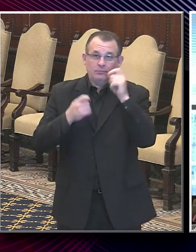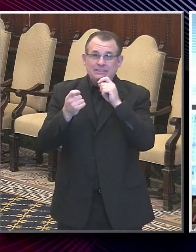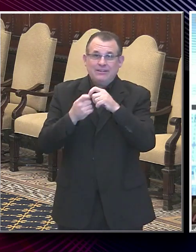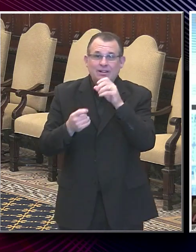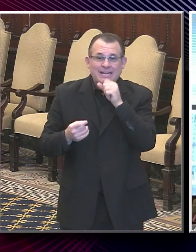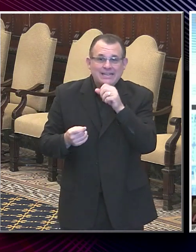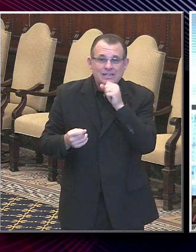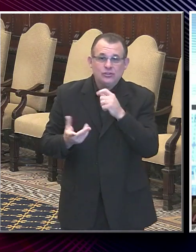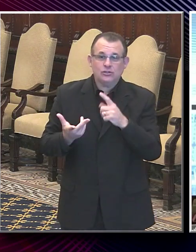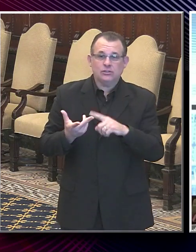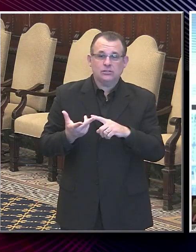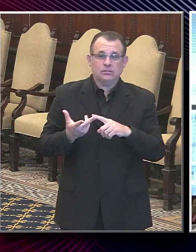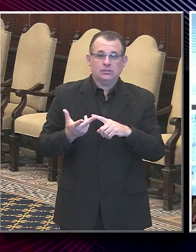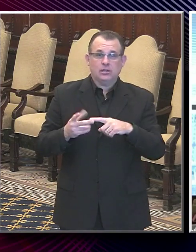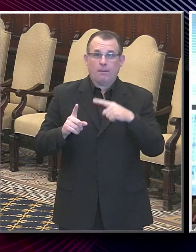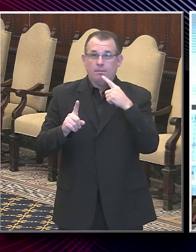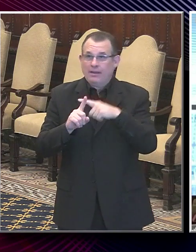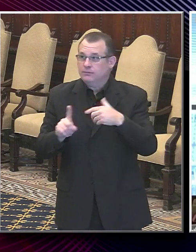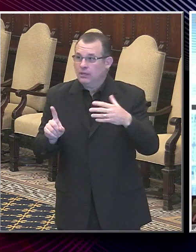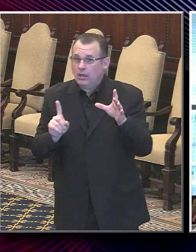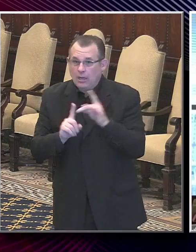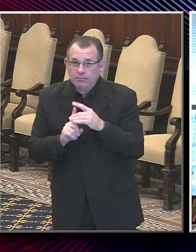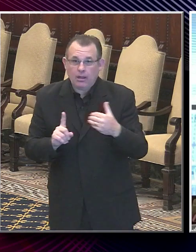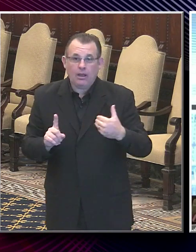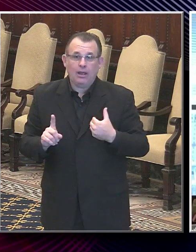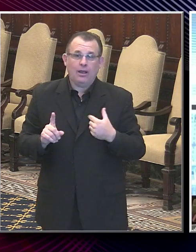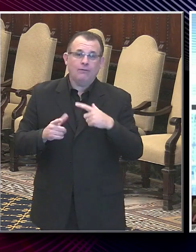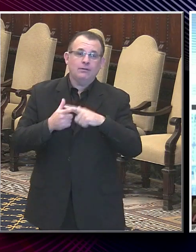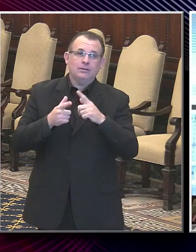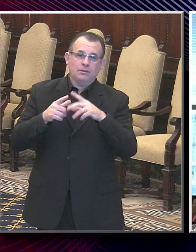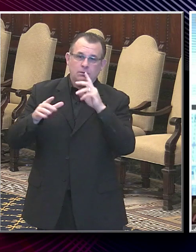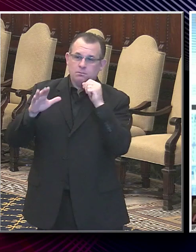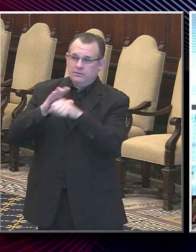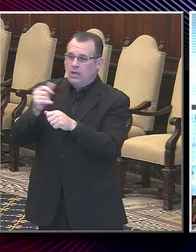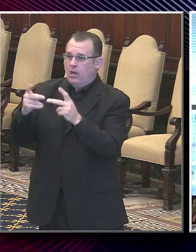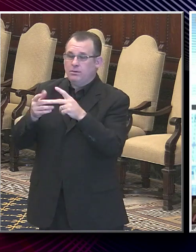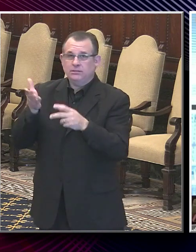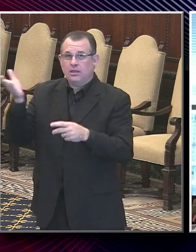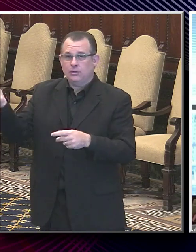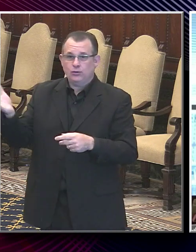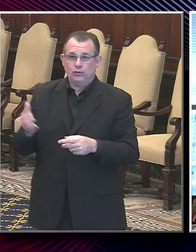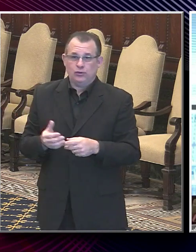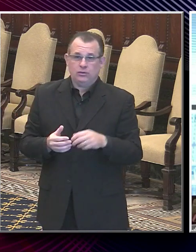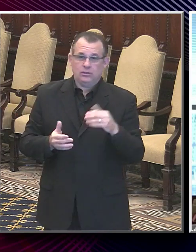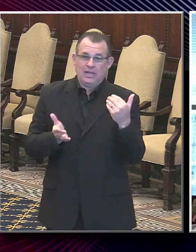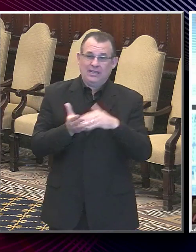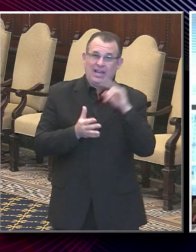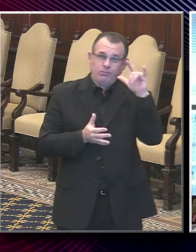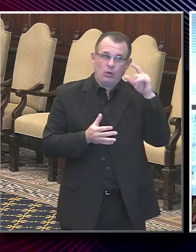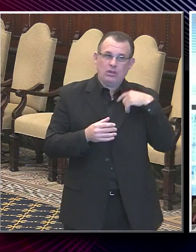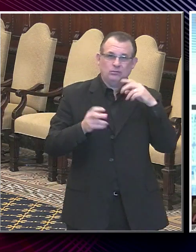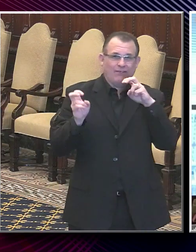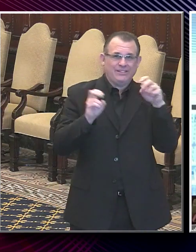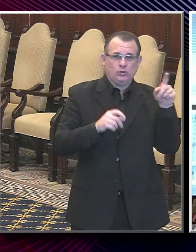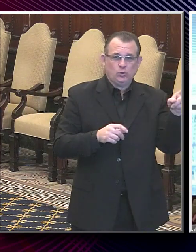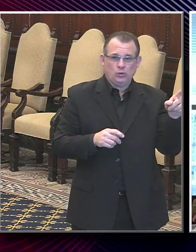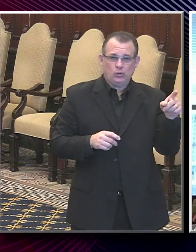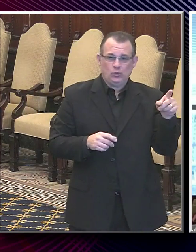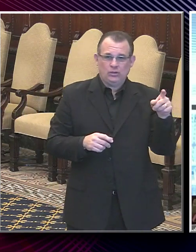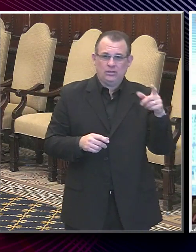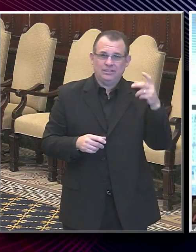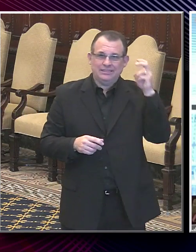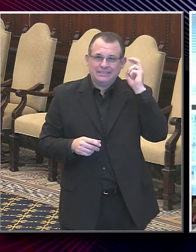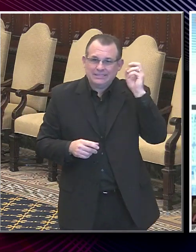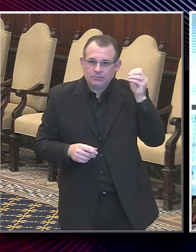well. We're also looking at additional sites, recognizing that the airport is one issue, but we still have issues at SEPTA in Kensington and in